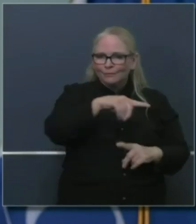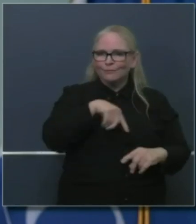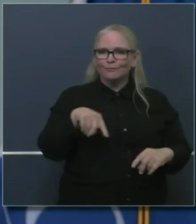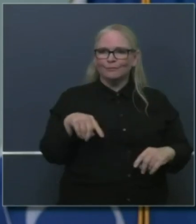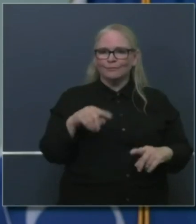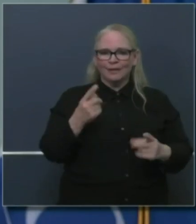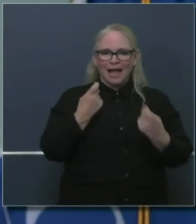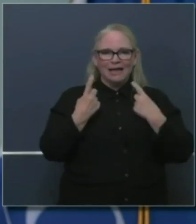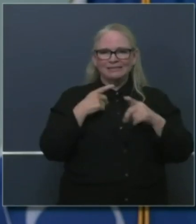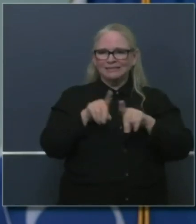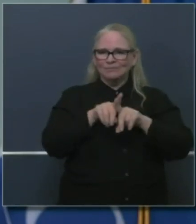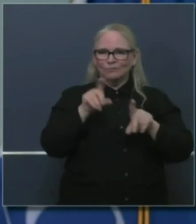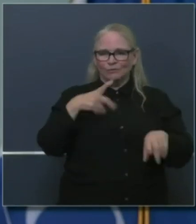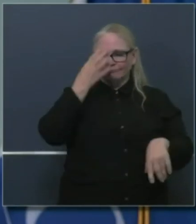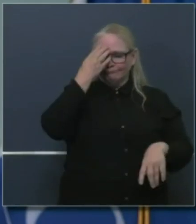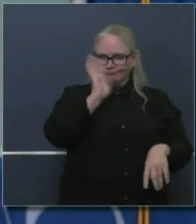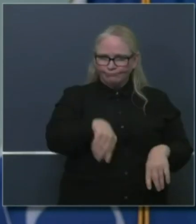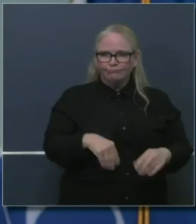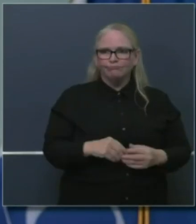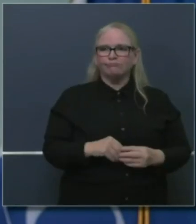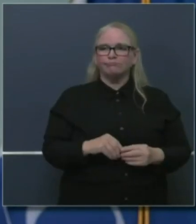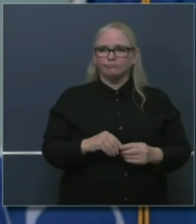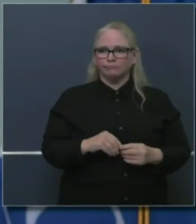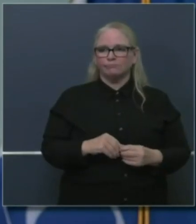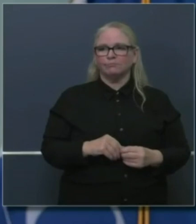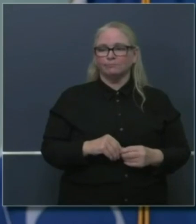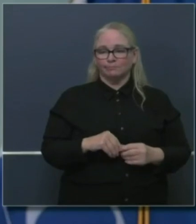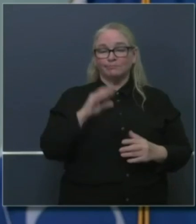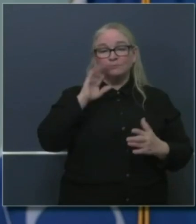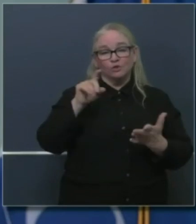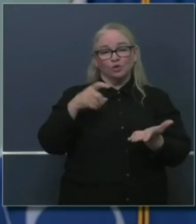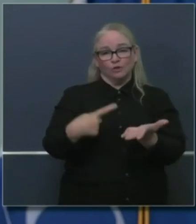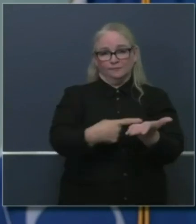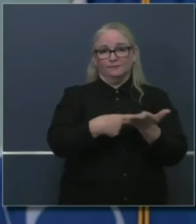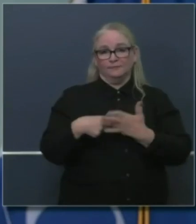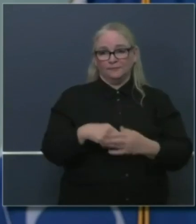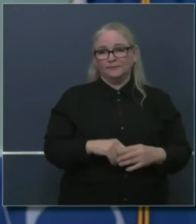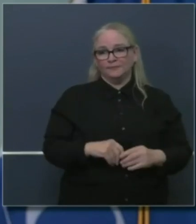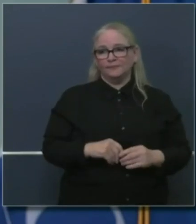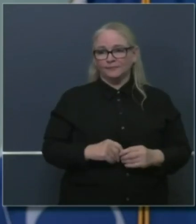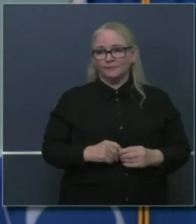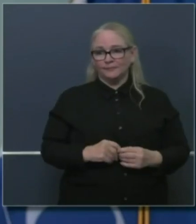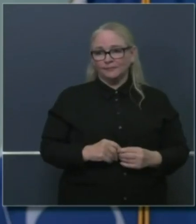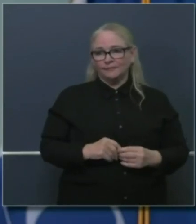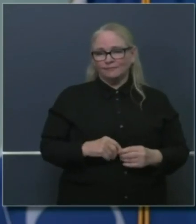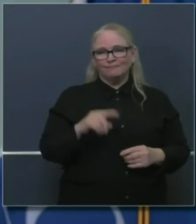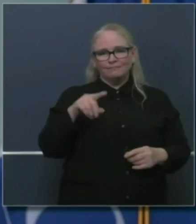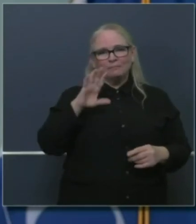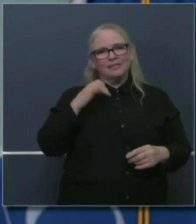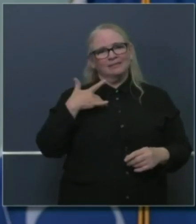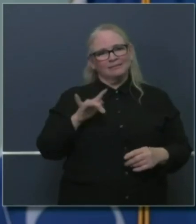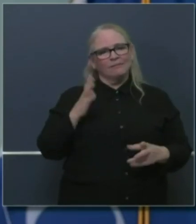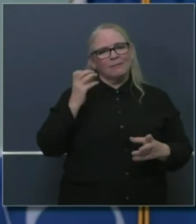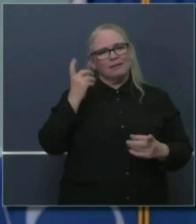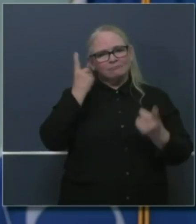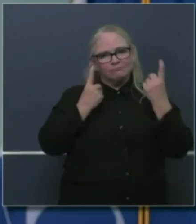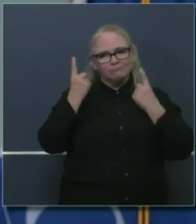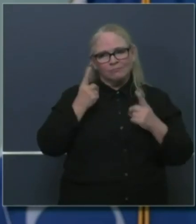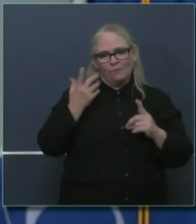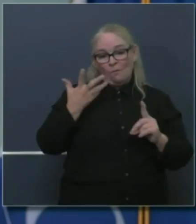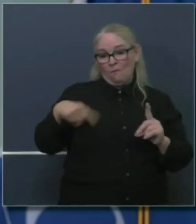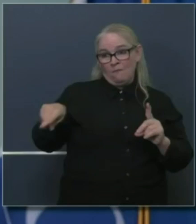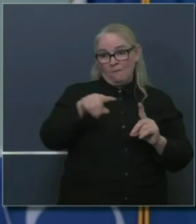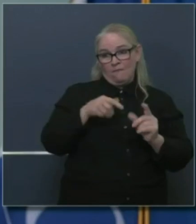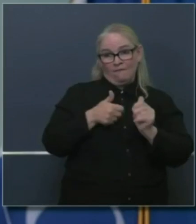very fluid, and I think it should be. They should be very, very sensitive to the needs of the communities of which they